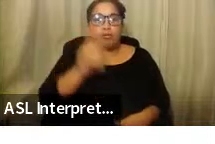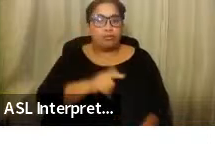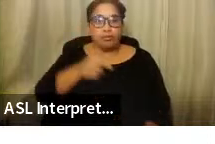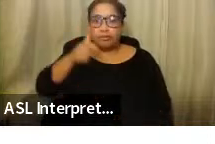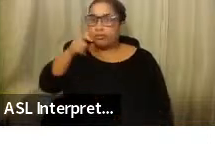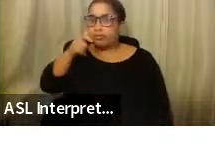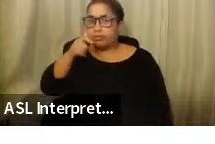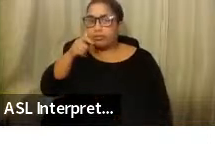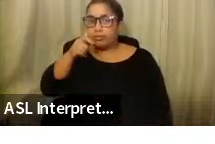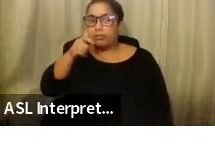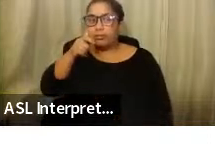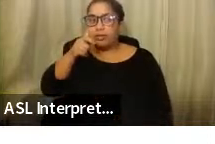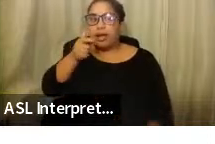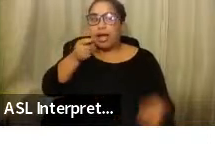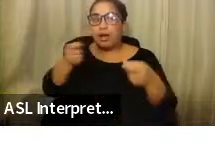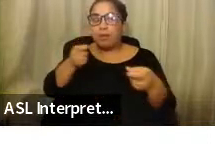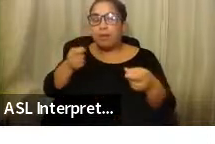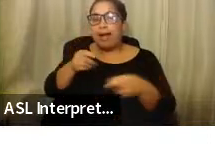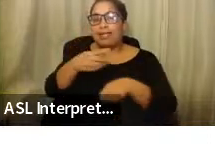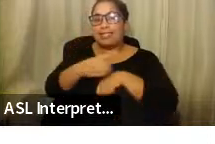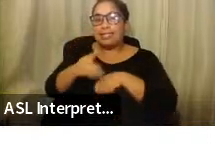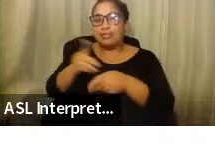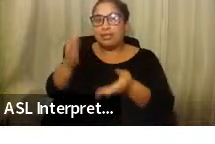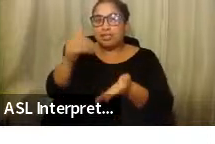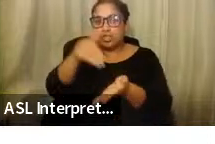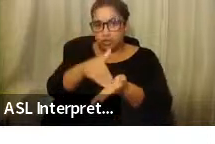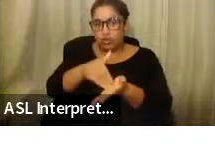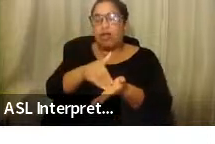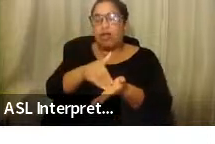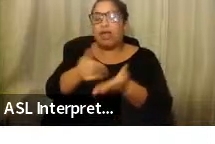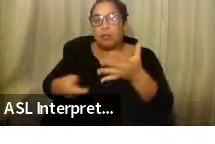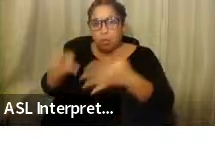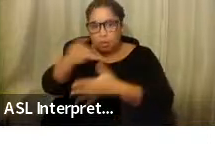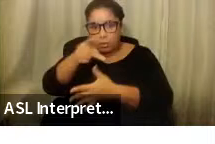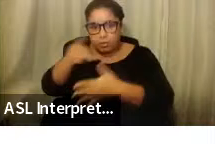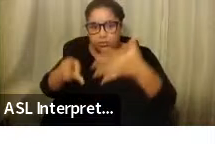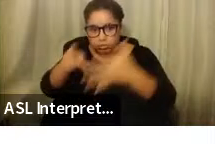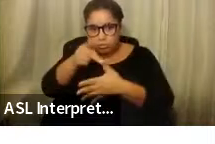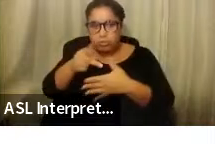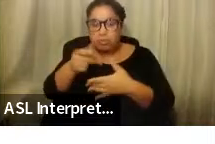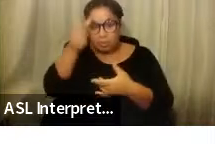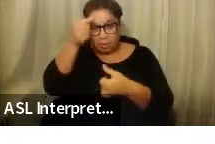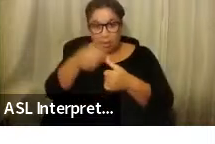and triaged by a dispatch center. Remember I said there are